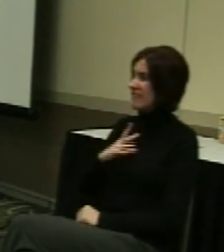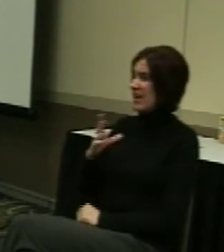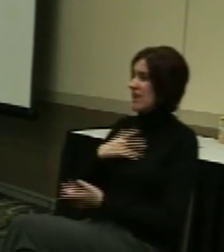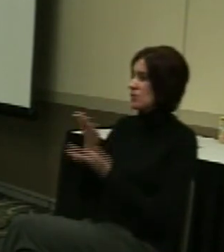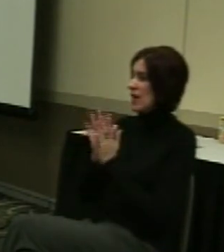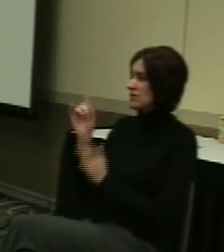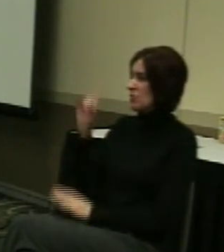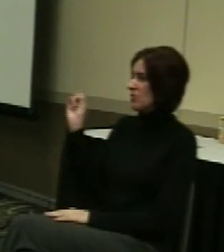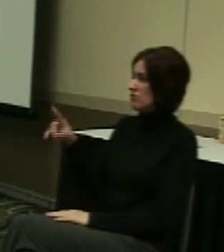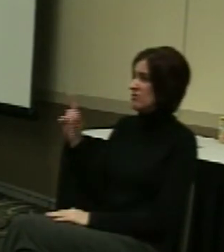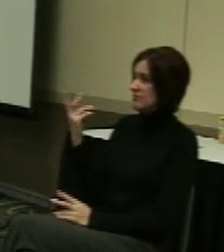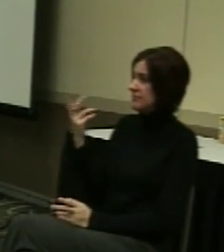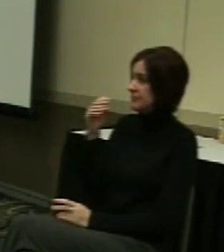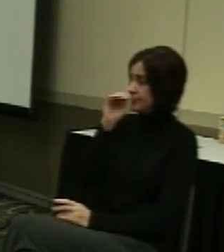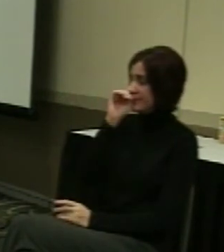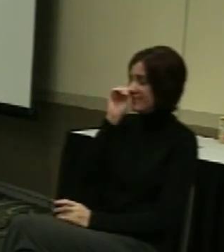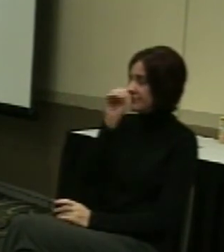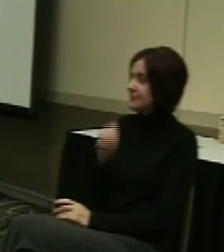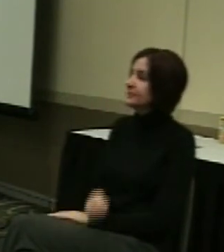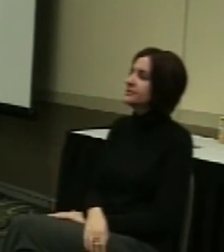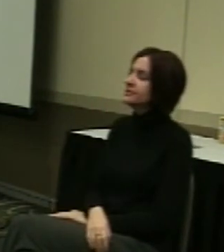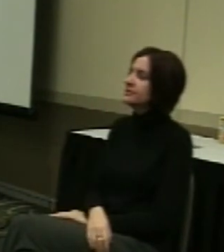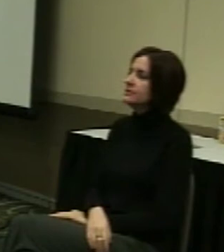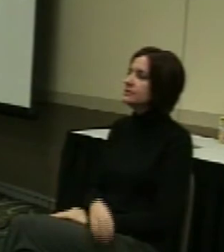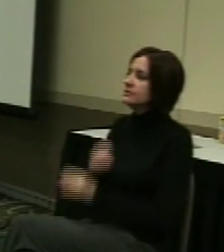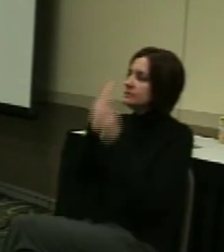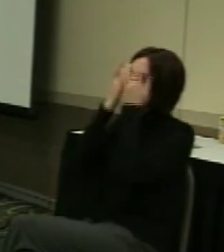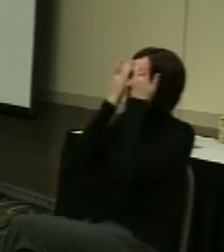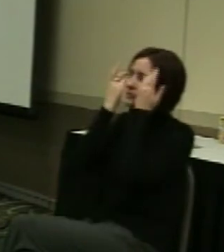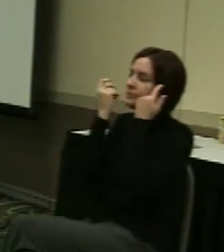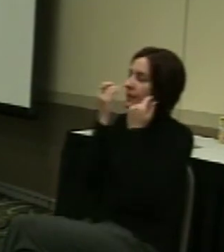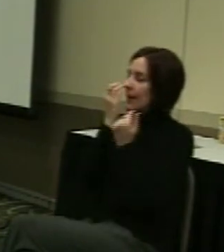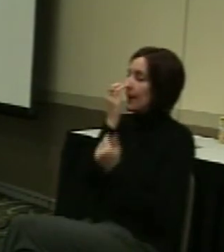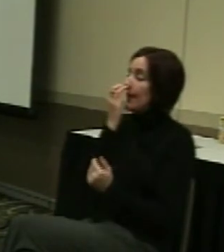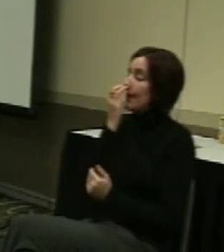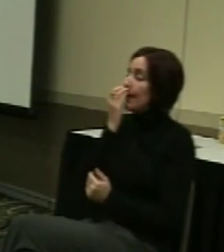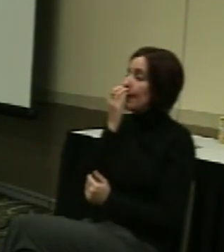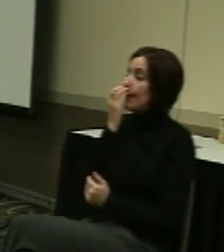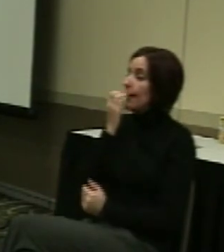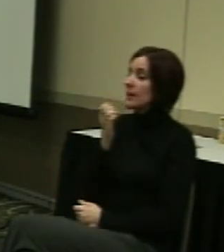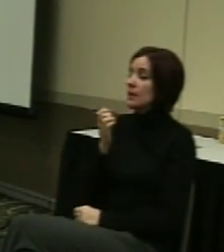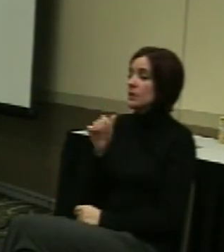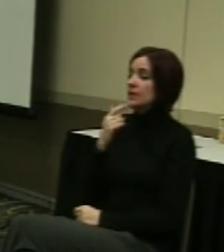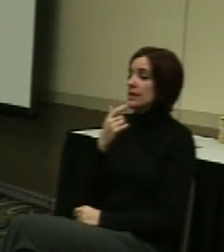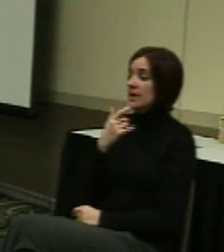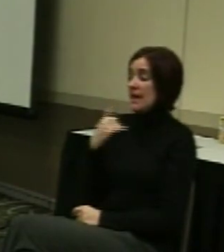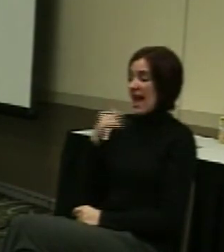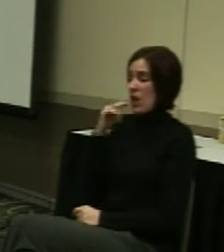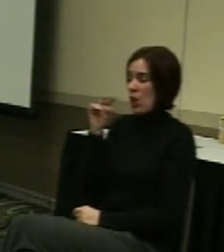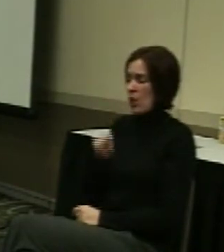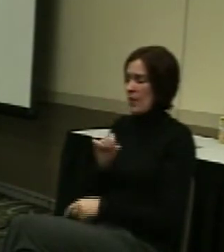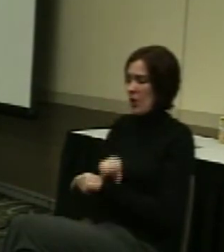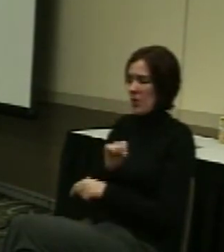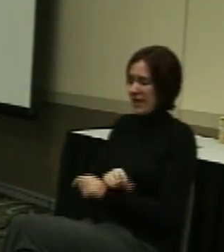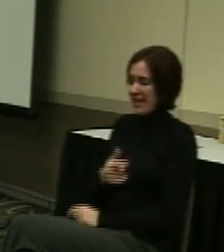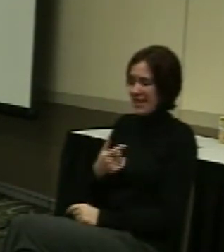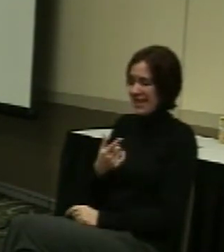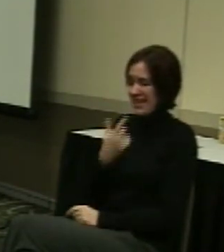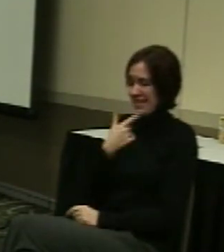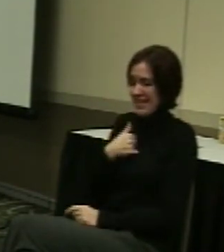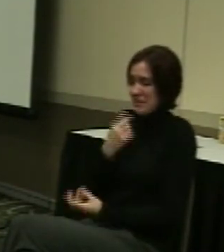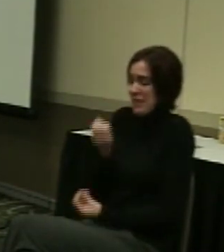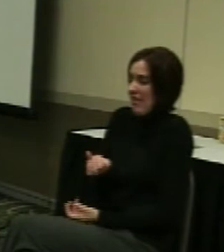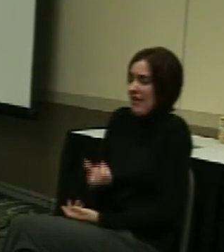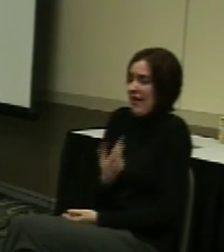teacher. Listen, I looked at the work. Can you help me understand if the thing doesn't speak to you? Actually, in the best